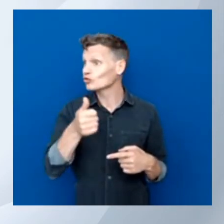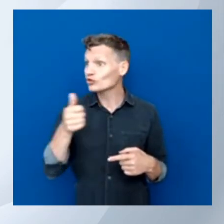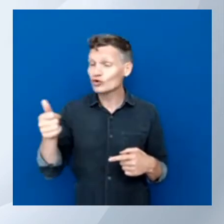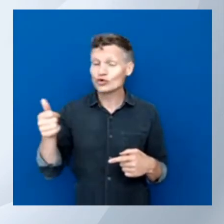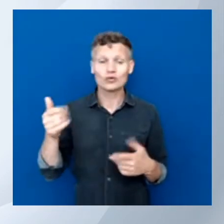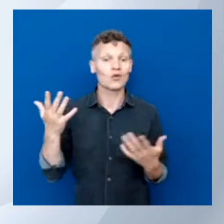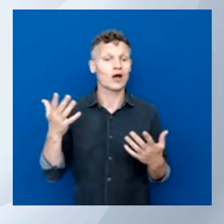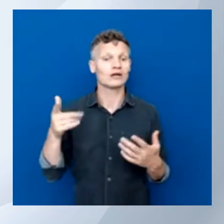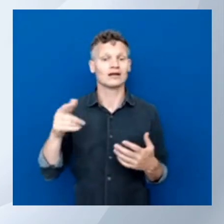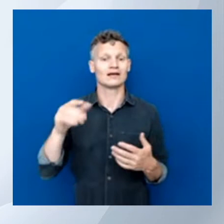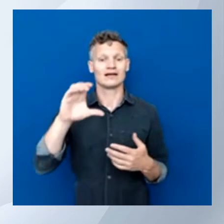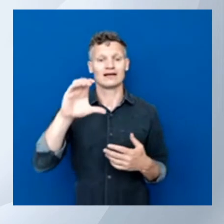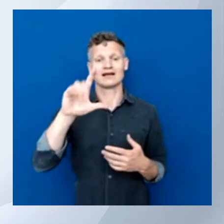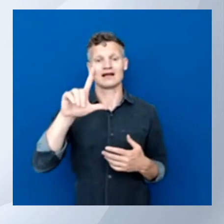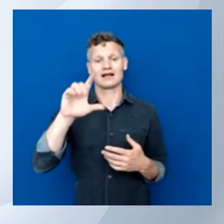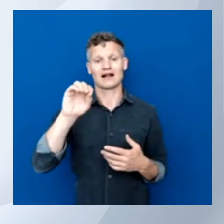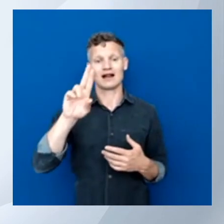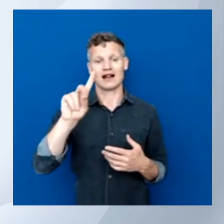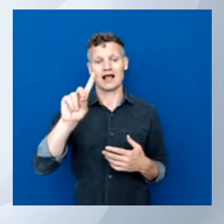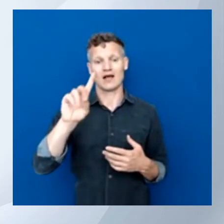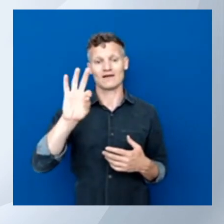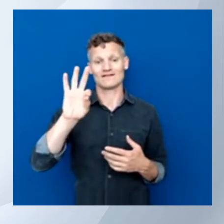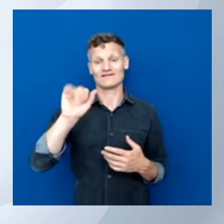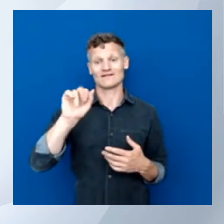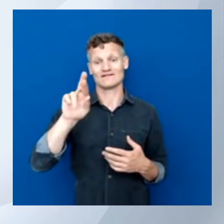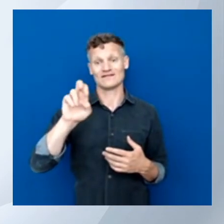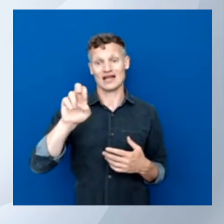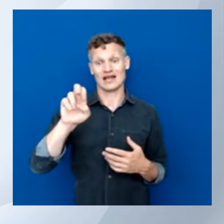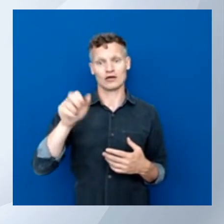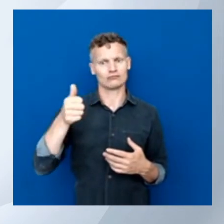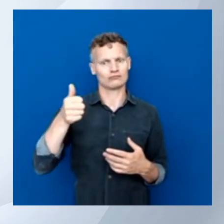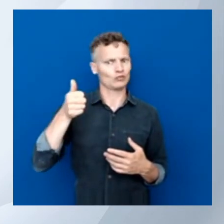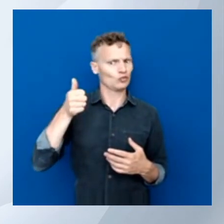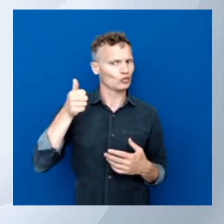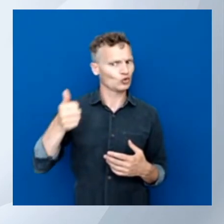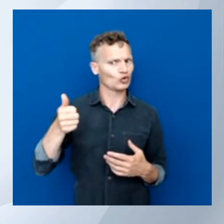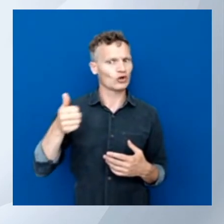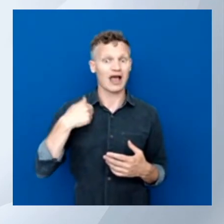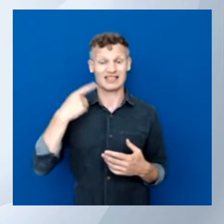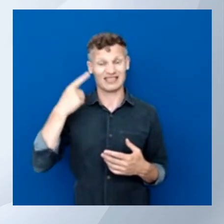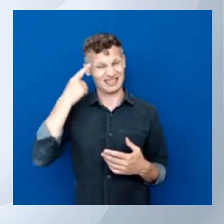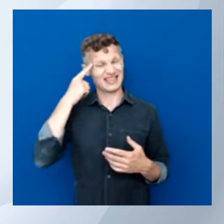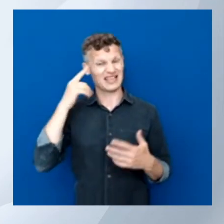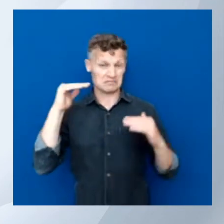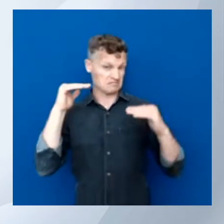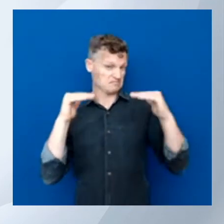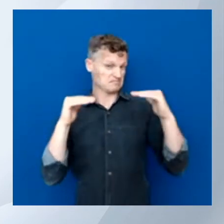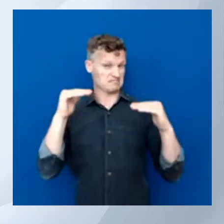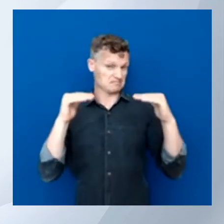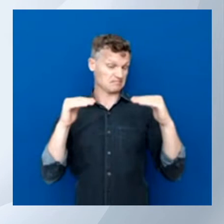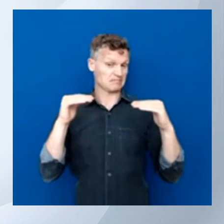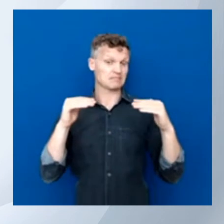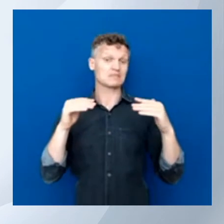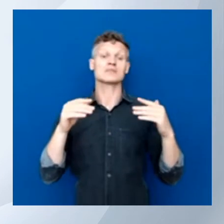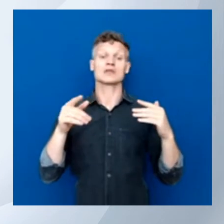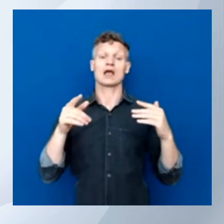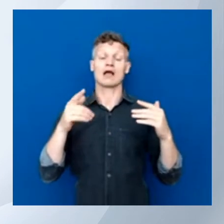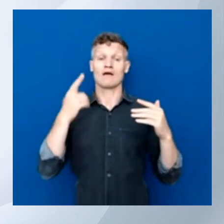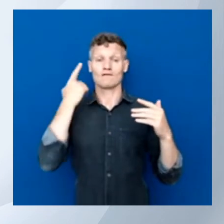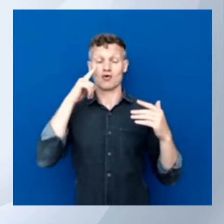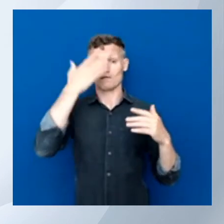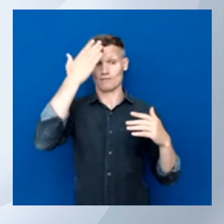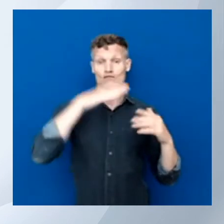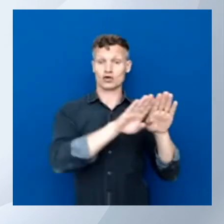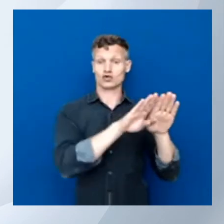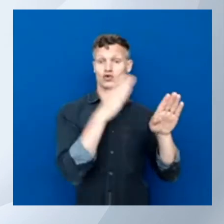offering for this, and it's a pretty close competitor, I think, for Front Door. It's called Cloudflare Argo. The thing that Cloudflare